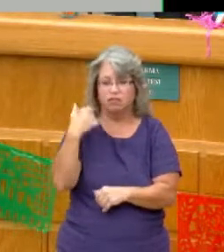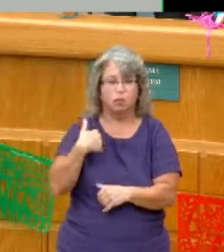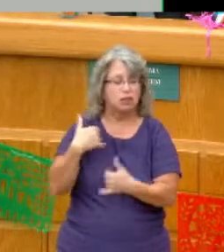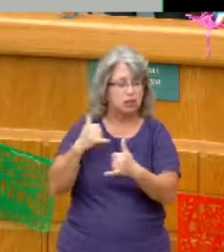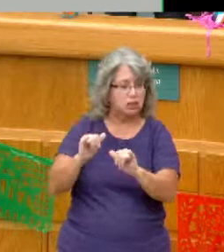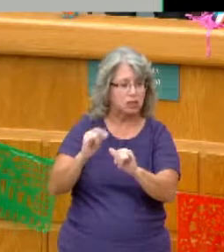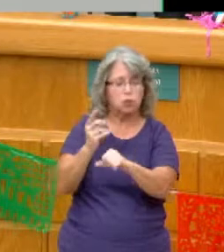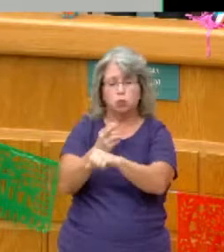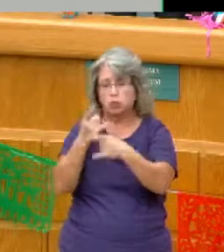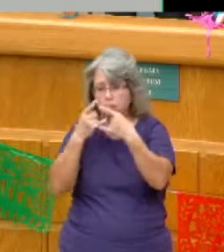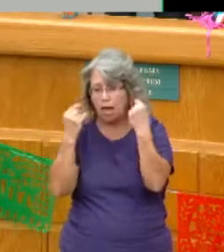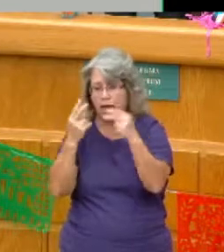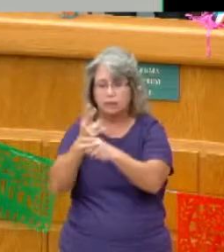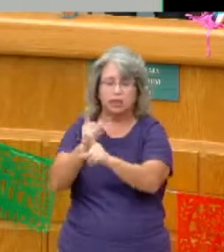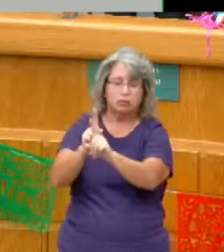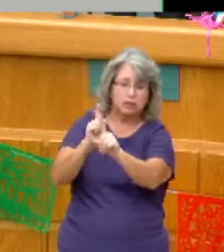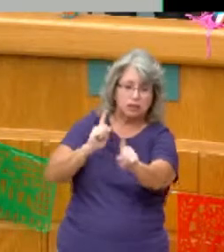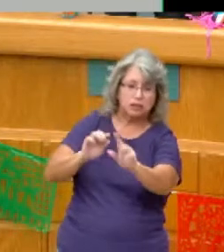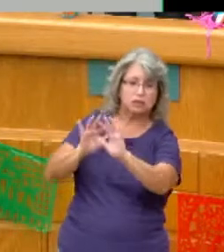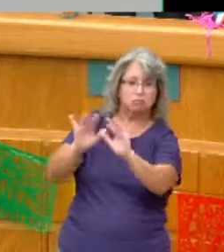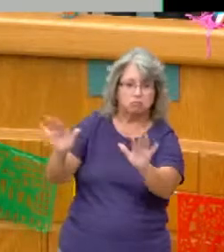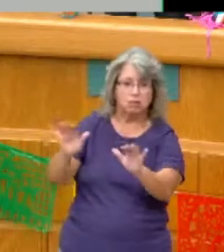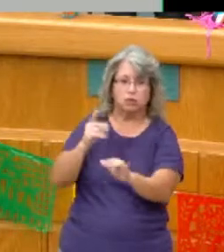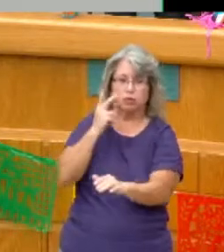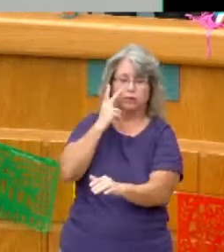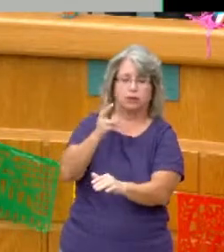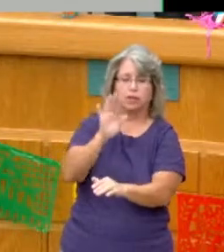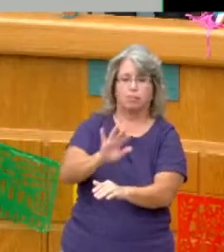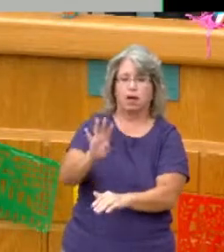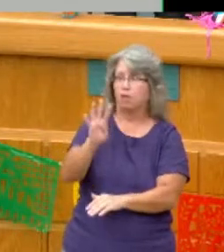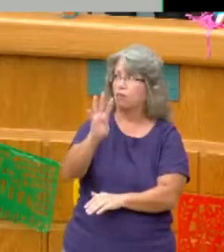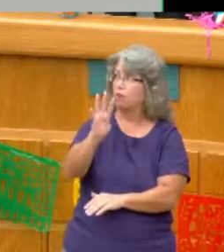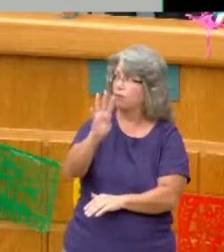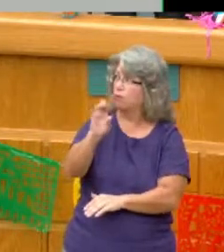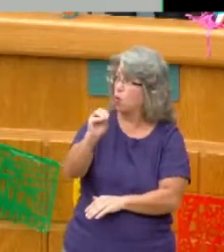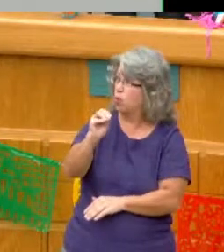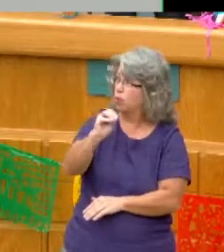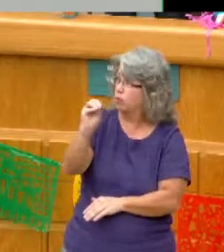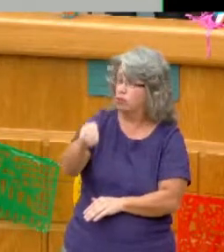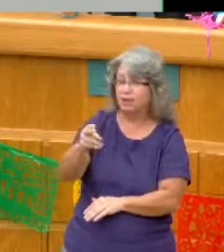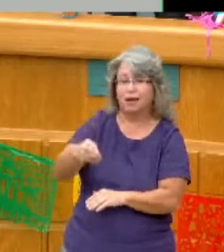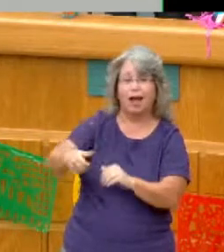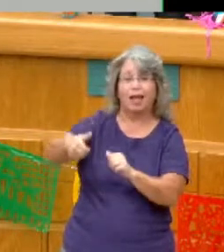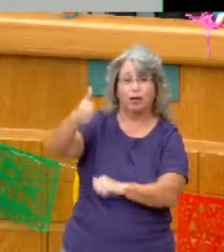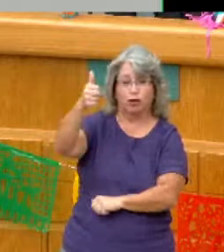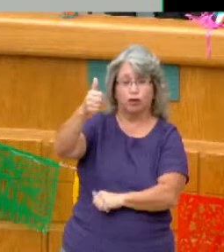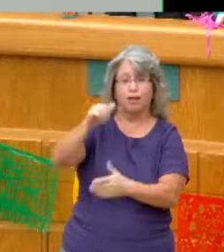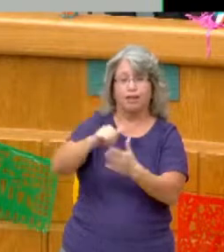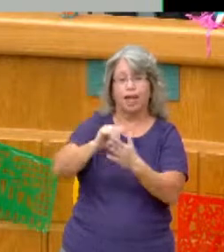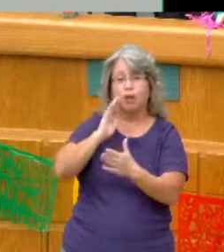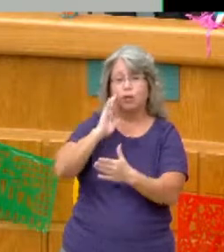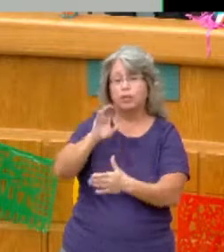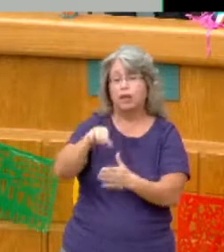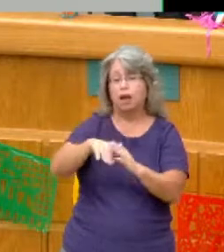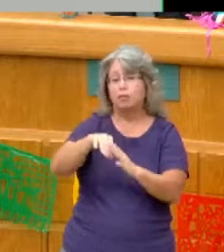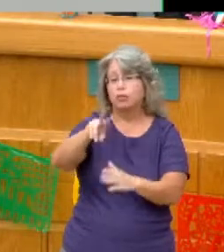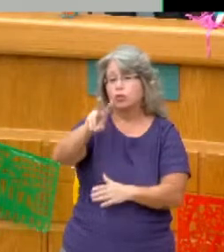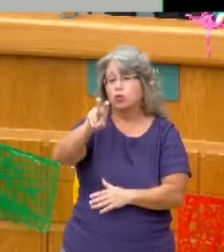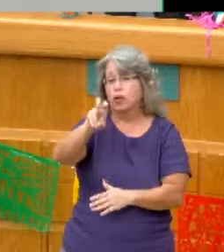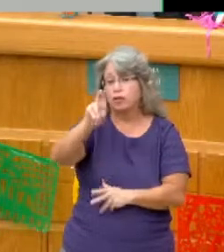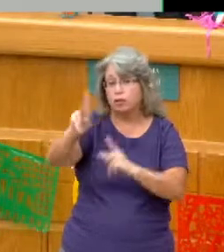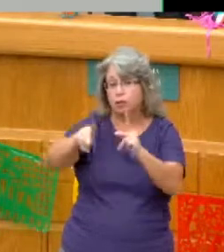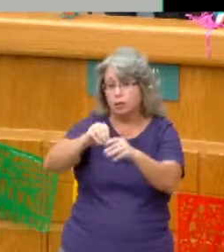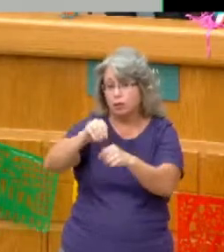see a 45% higher peak, which is up at 200 people in the ICU at the peak. Now, that's not